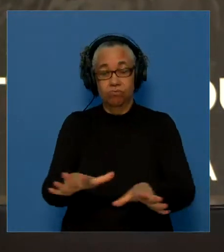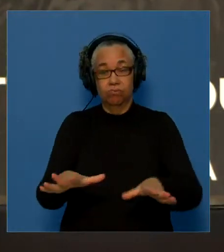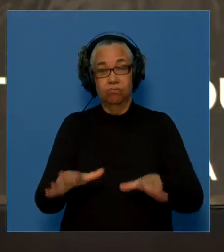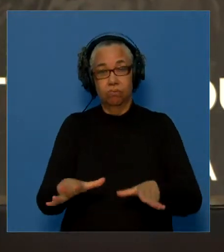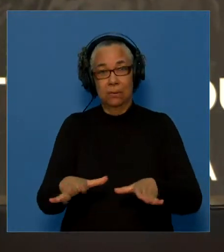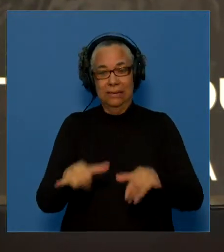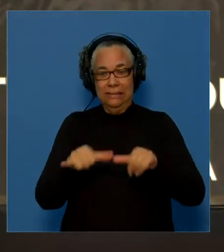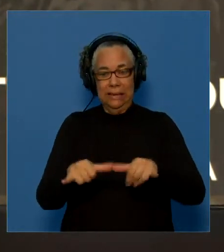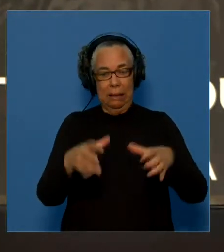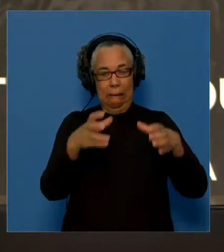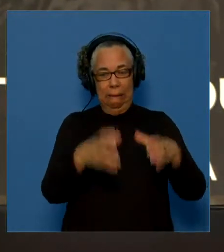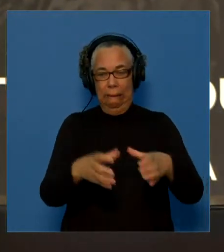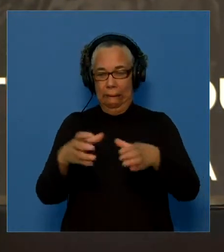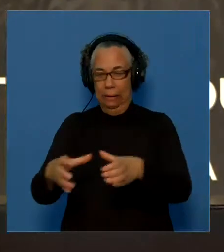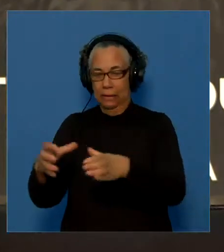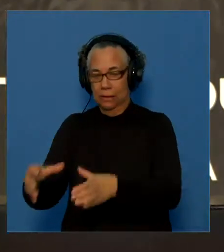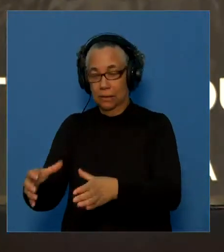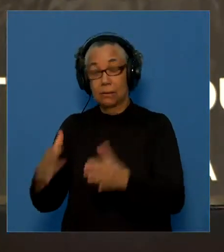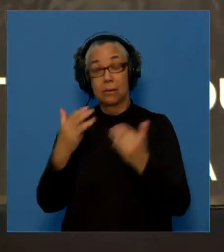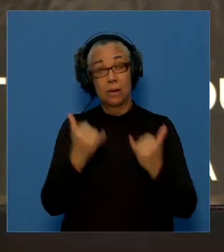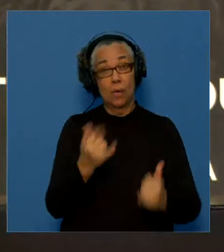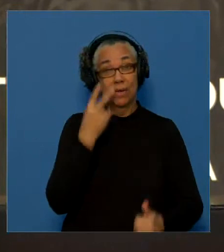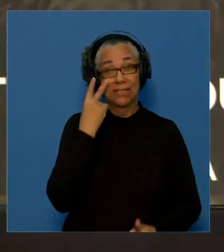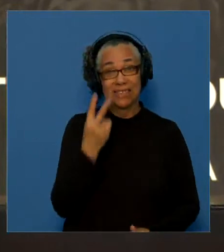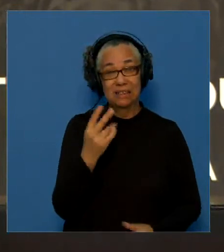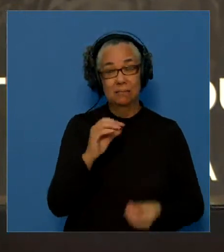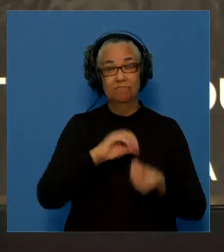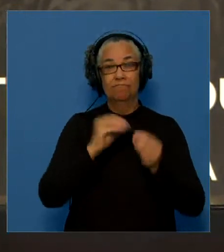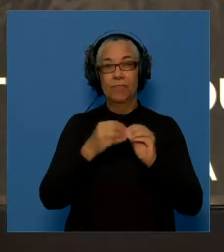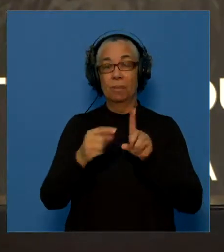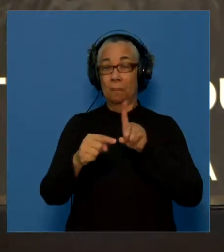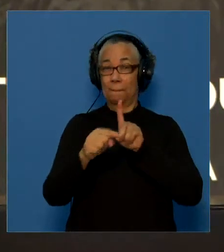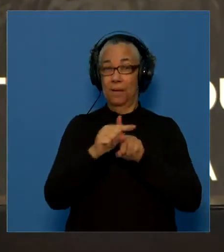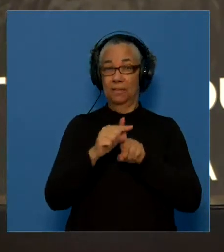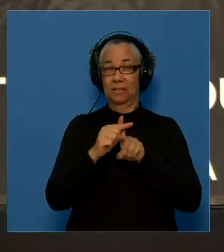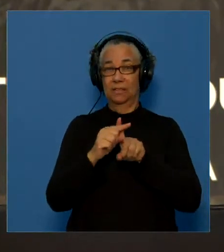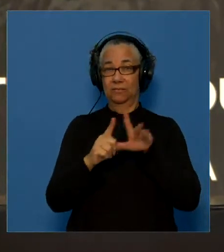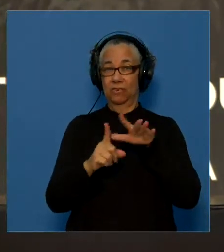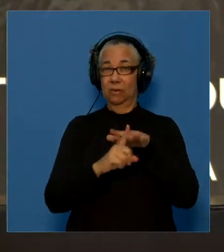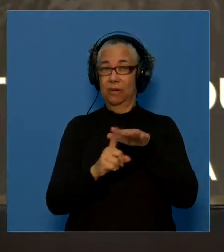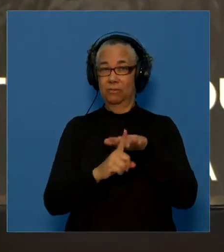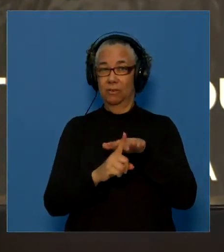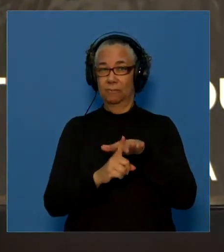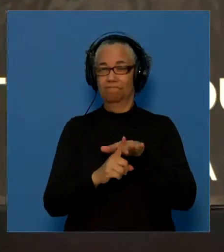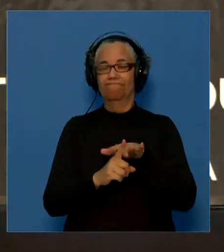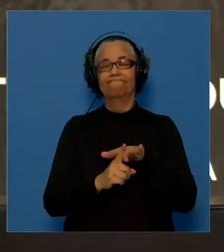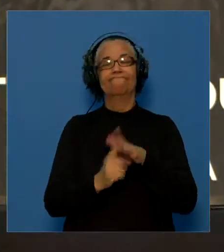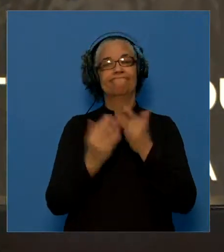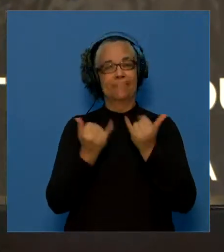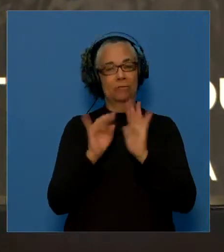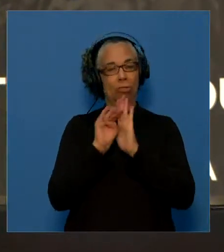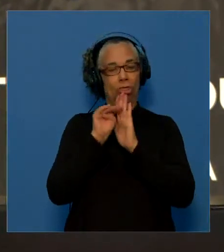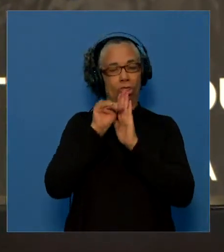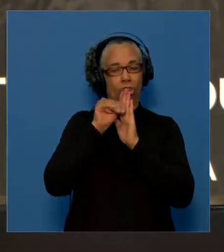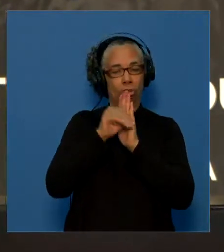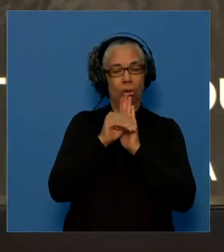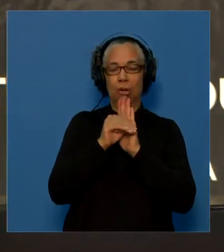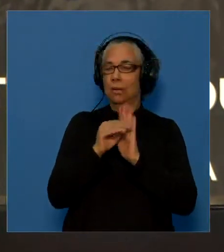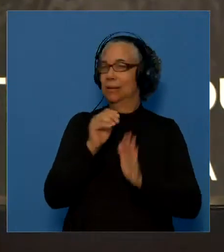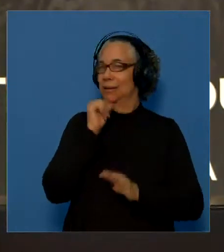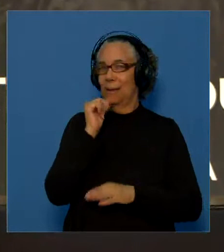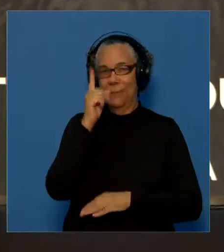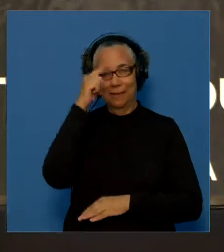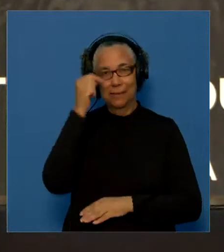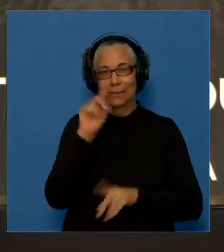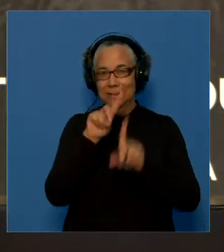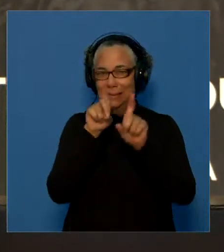cases, and now beginning to see that the number of positive tests of which we're reporting are less. But it is not because we are testing less.